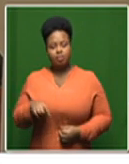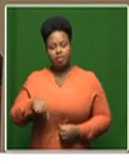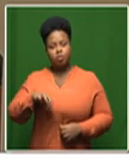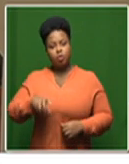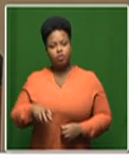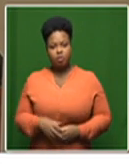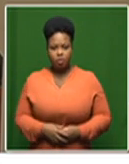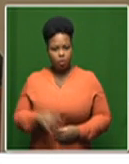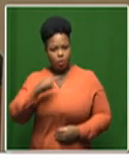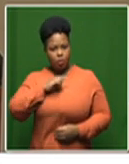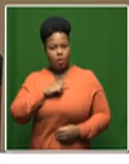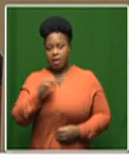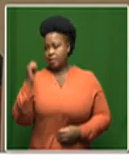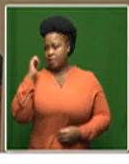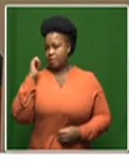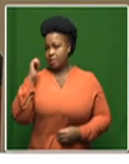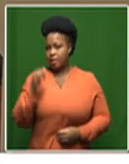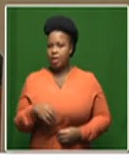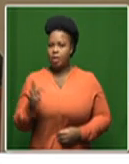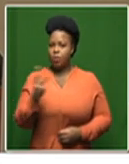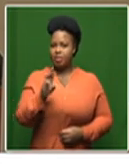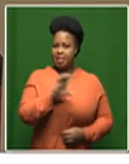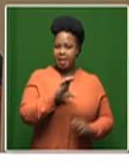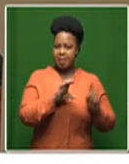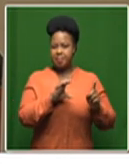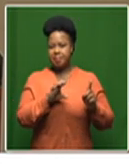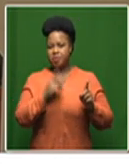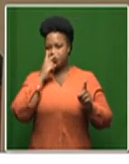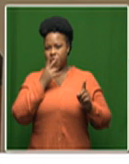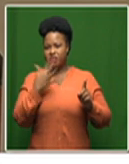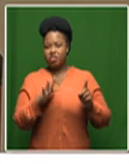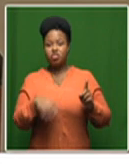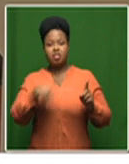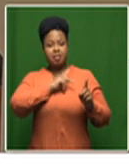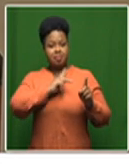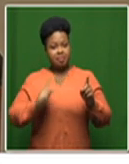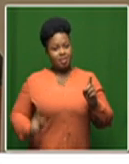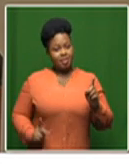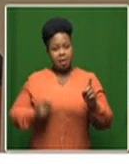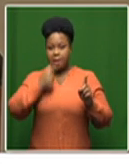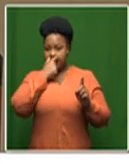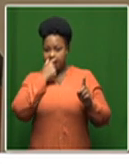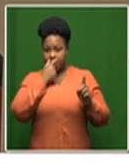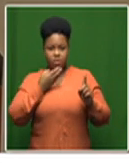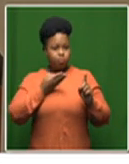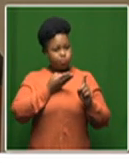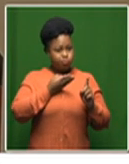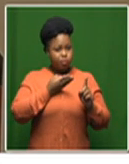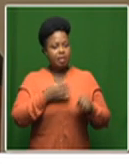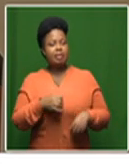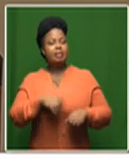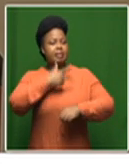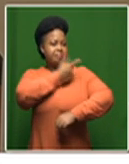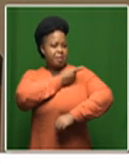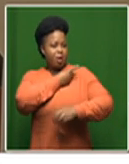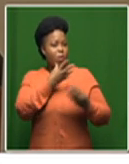provinces, after having yesterday with the Western Cape, with the President Cyril Ramaphosa having the first jab,